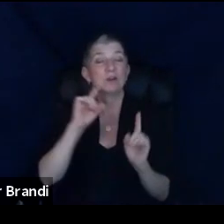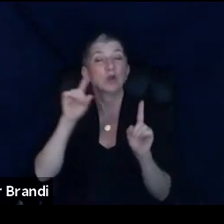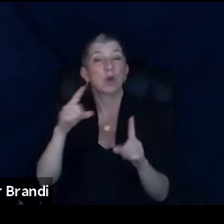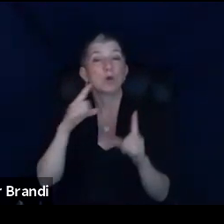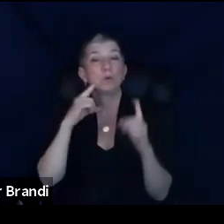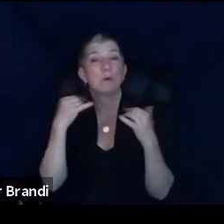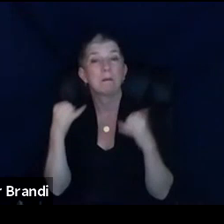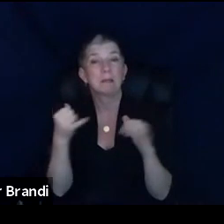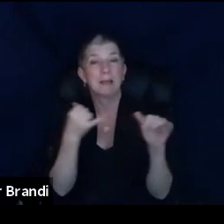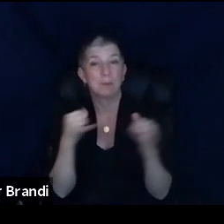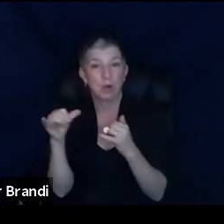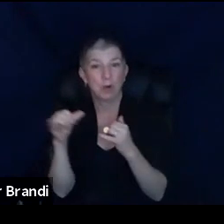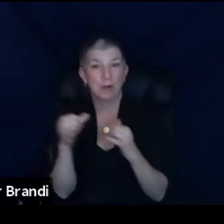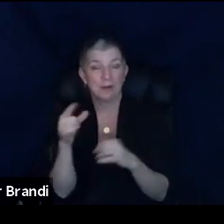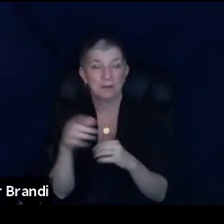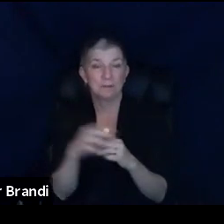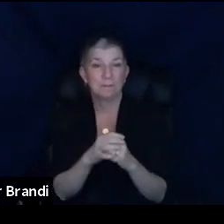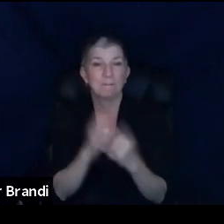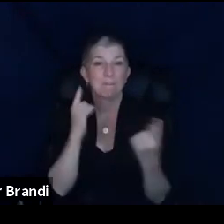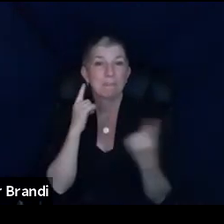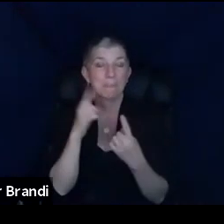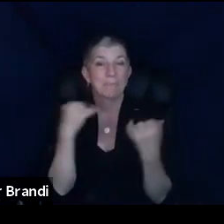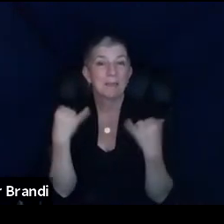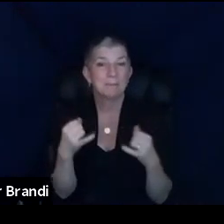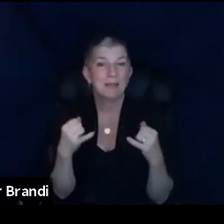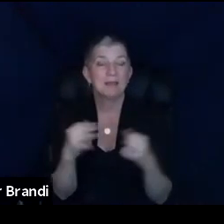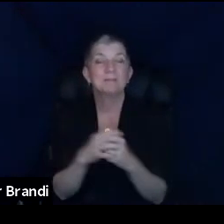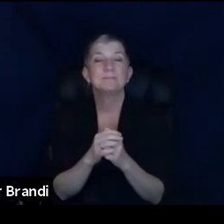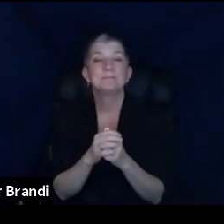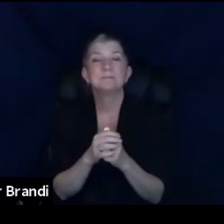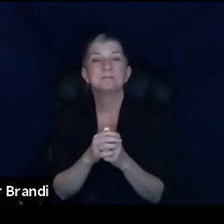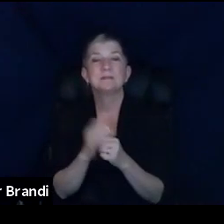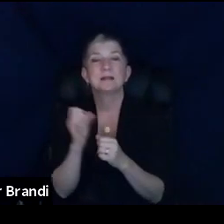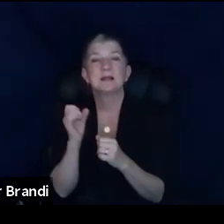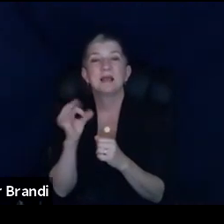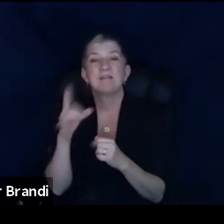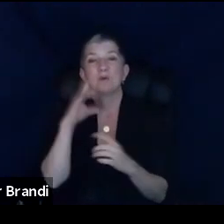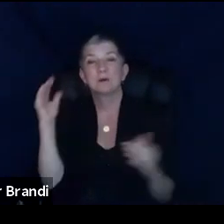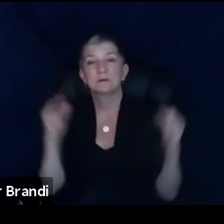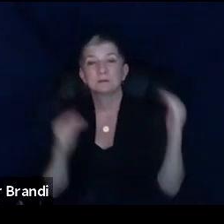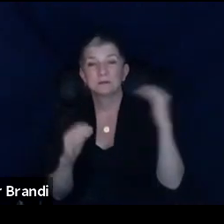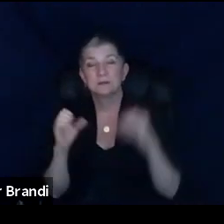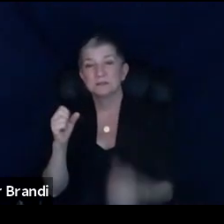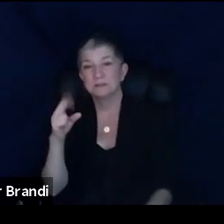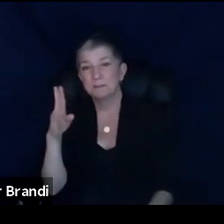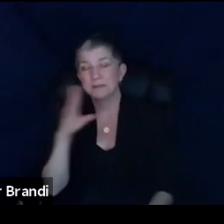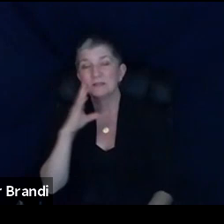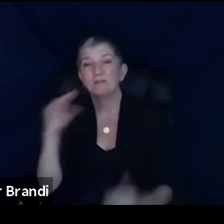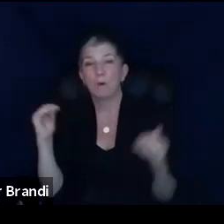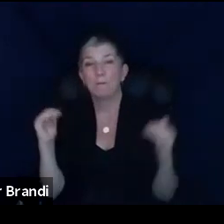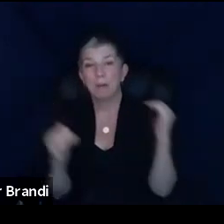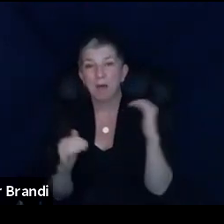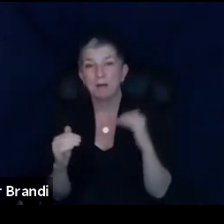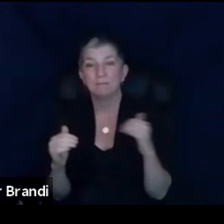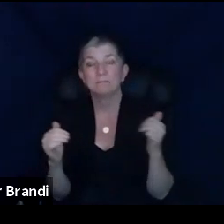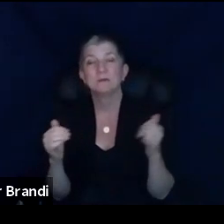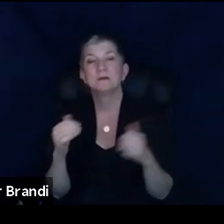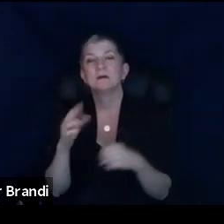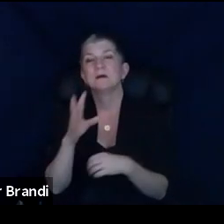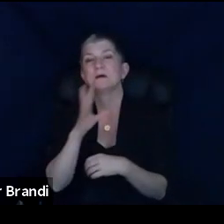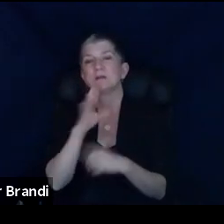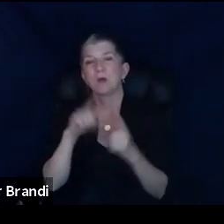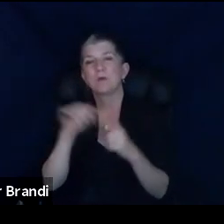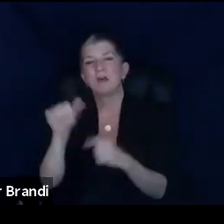party, if you are thinking about playing, talk. If you're a submissive or a bottom, talk with other submissives or